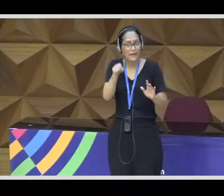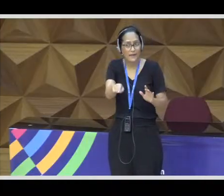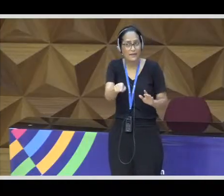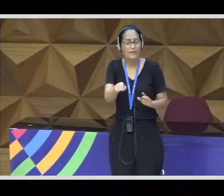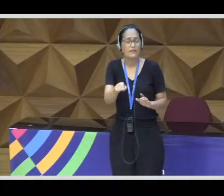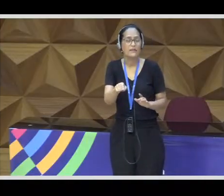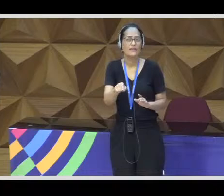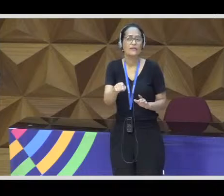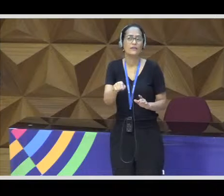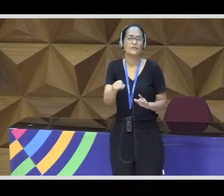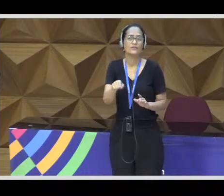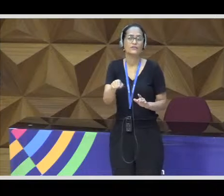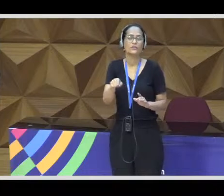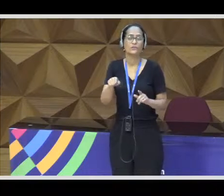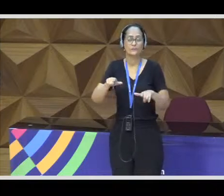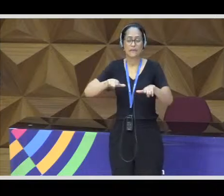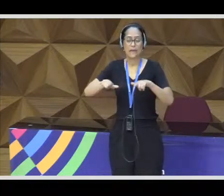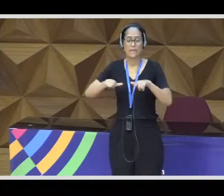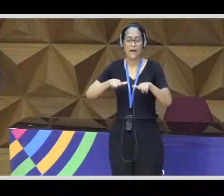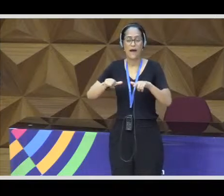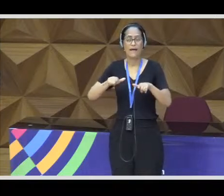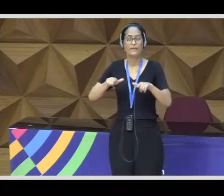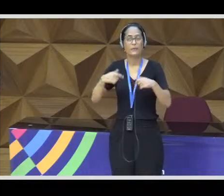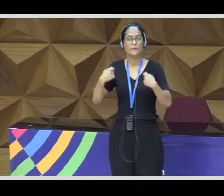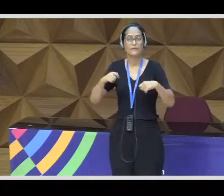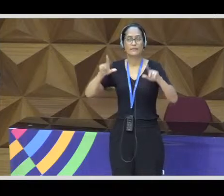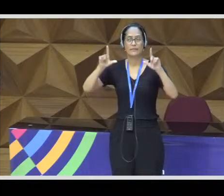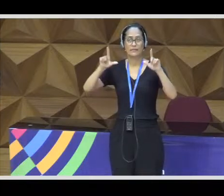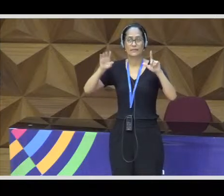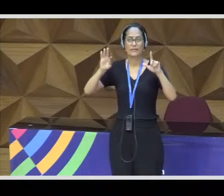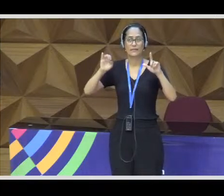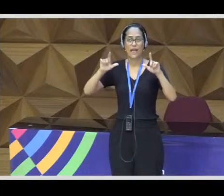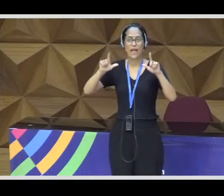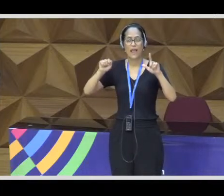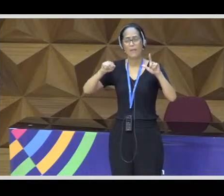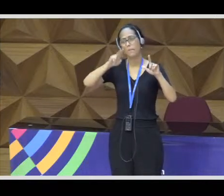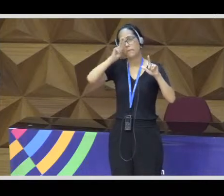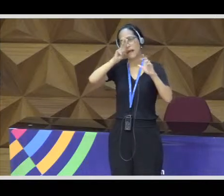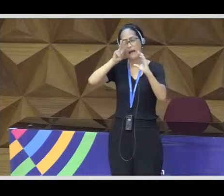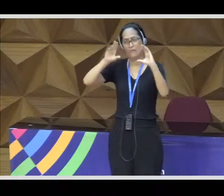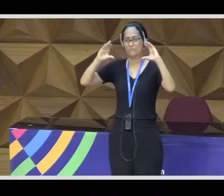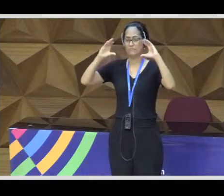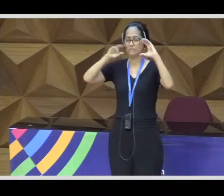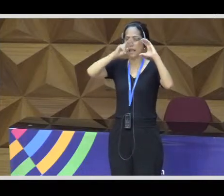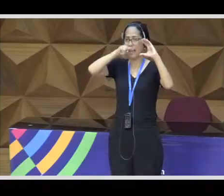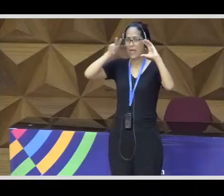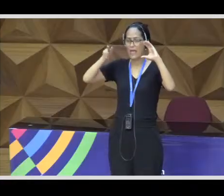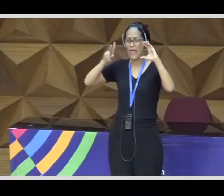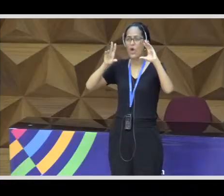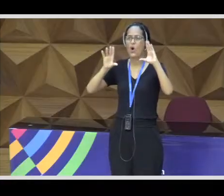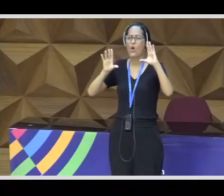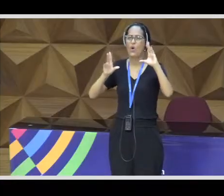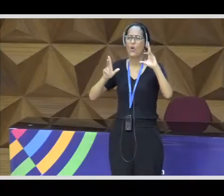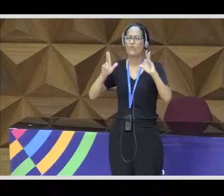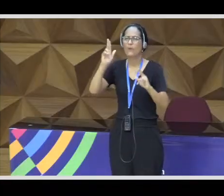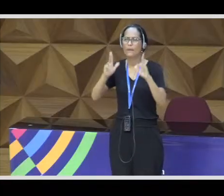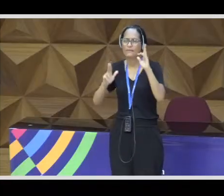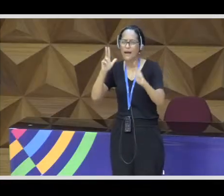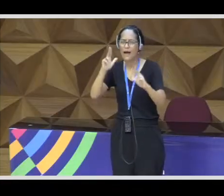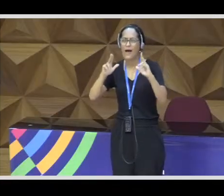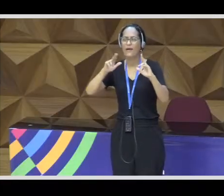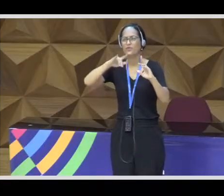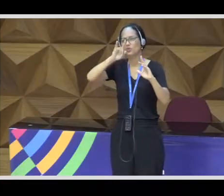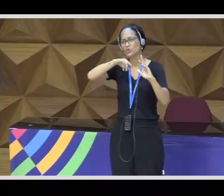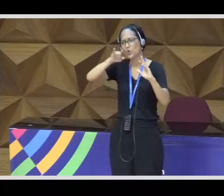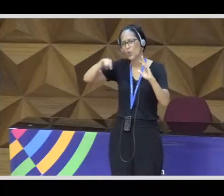work. So editing documents, things like that. So rather than, I don't